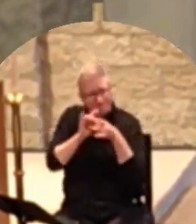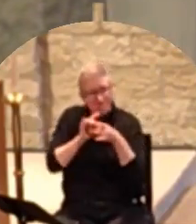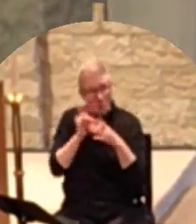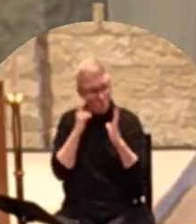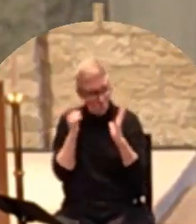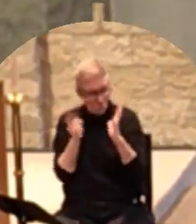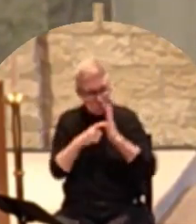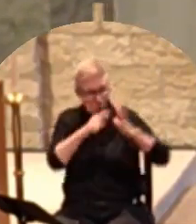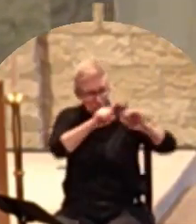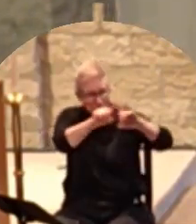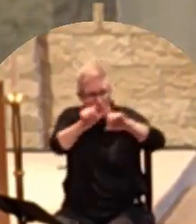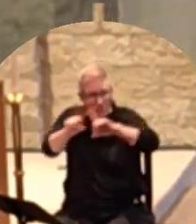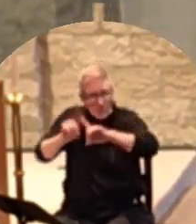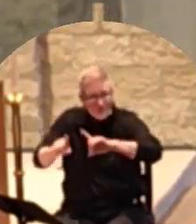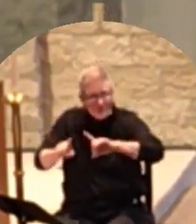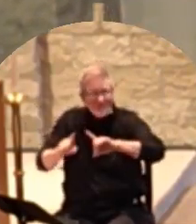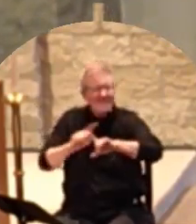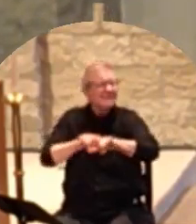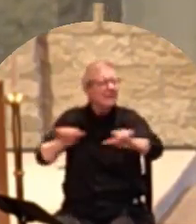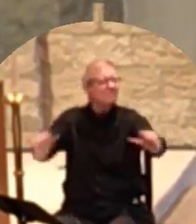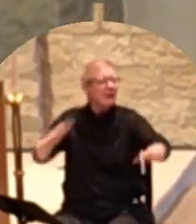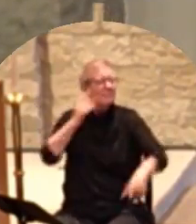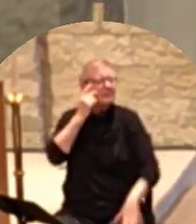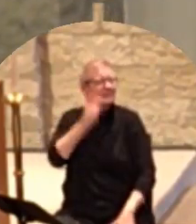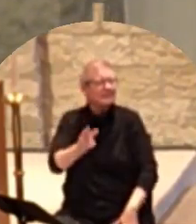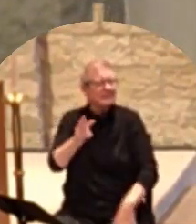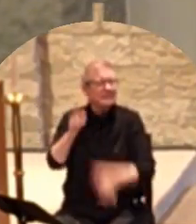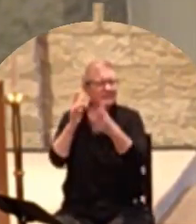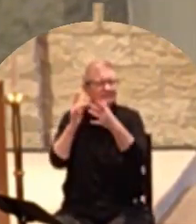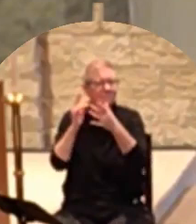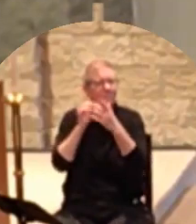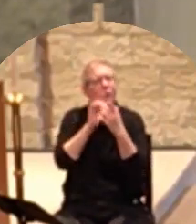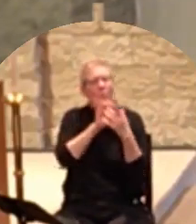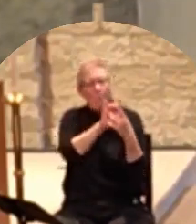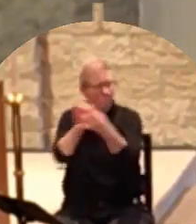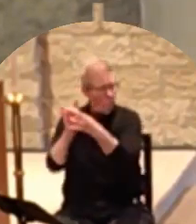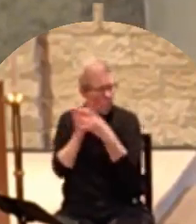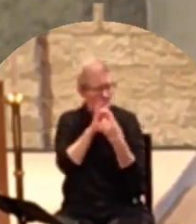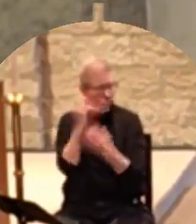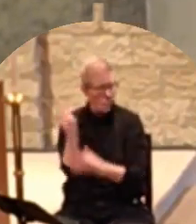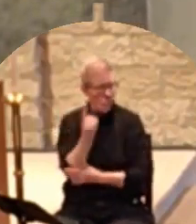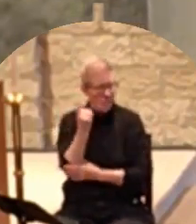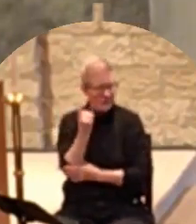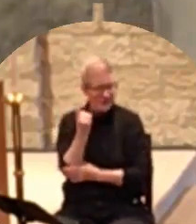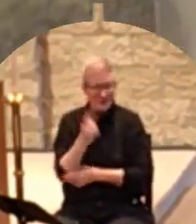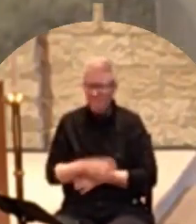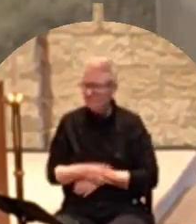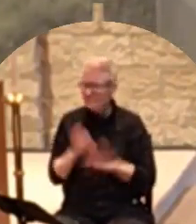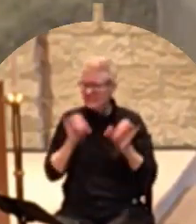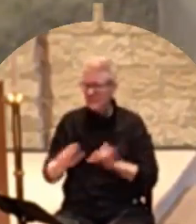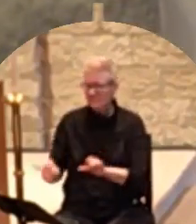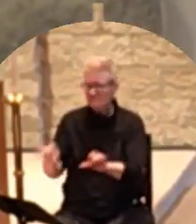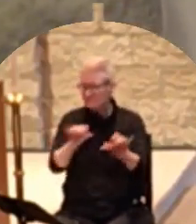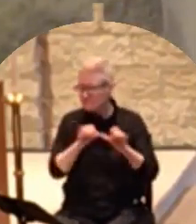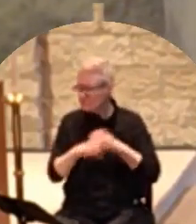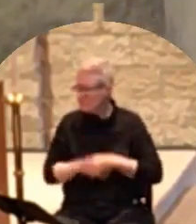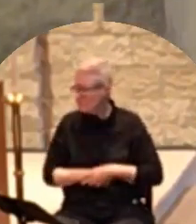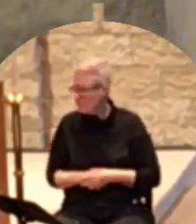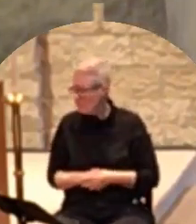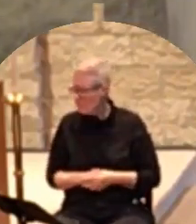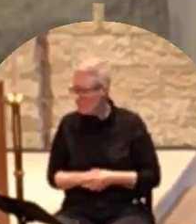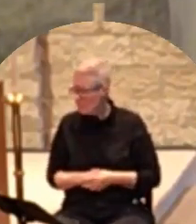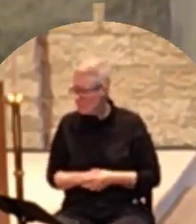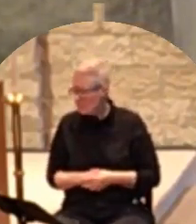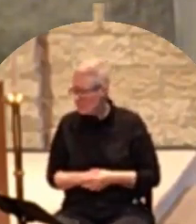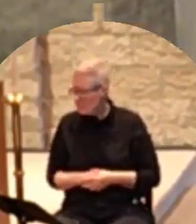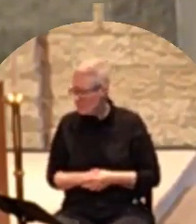also see our oneness. And if you notice what happens when we begin to truly feel that